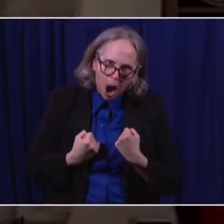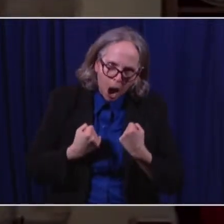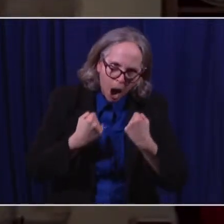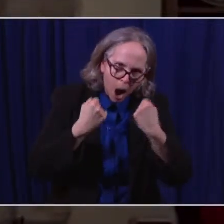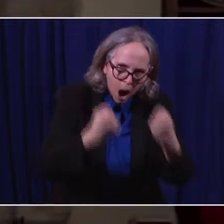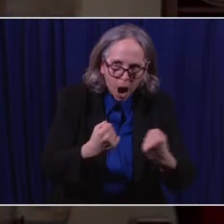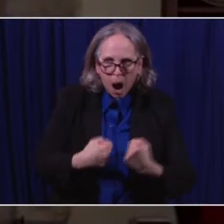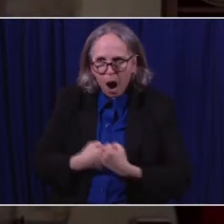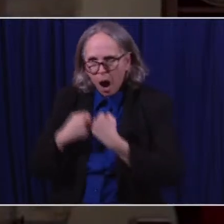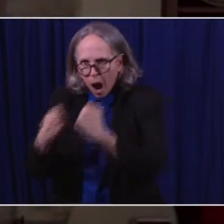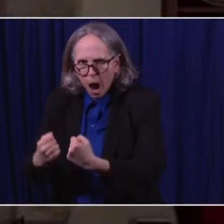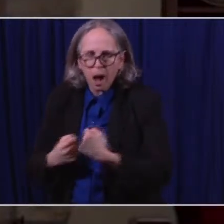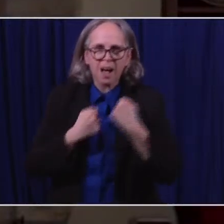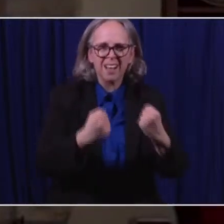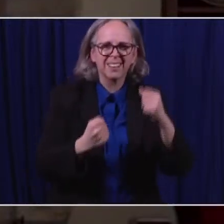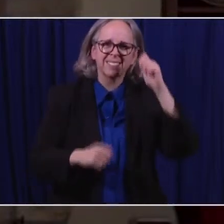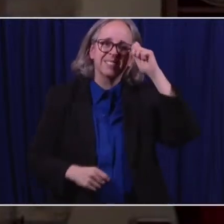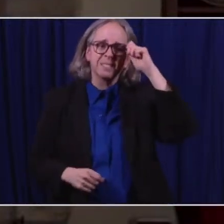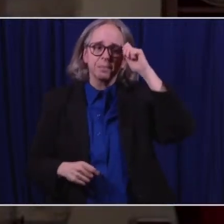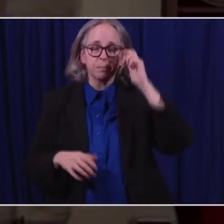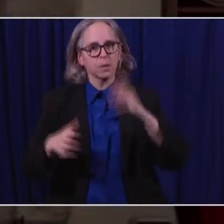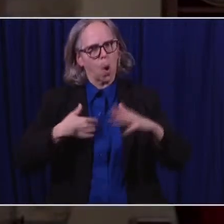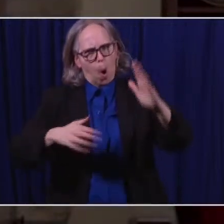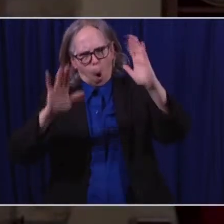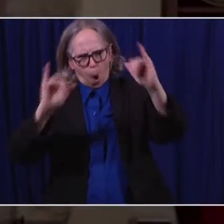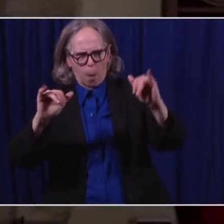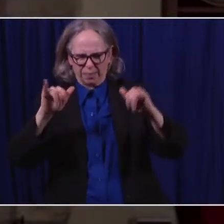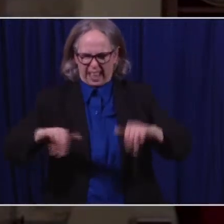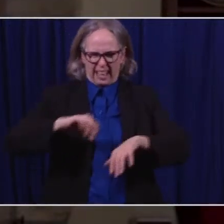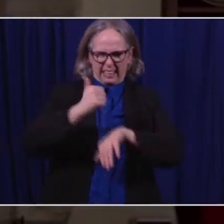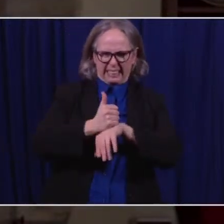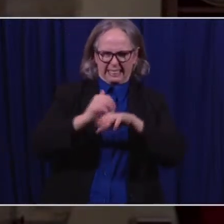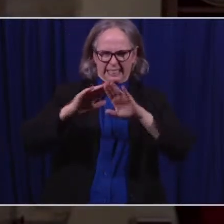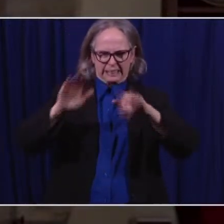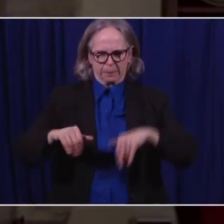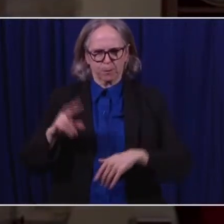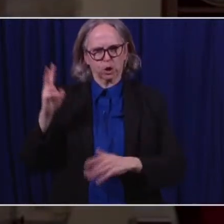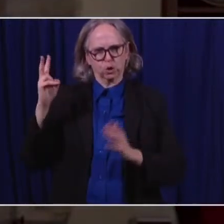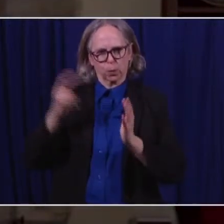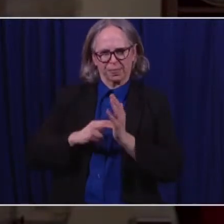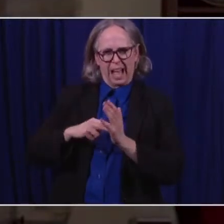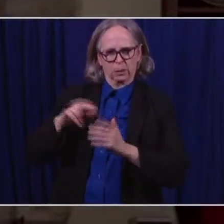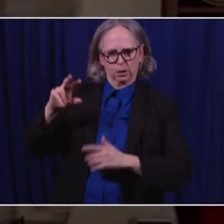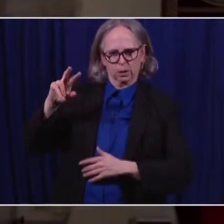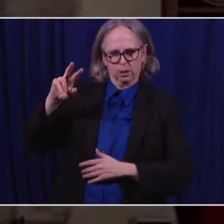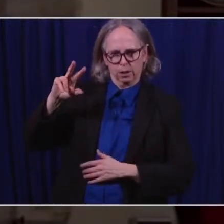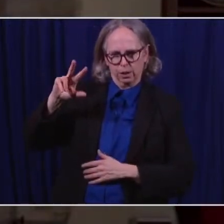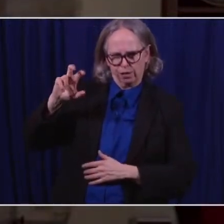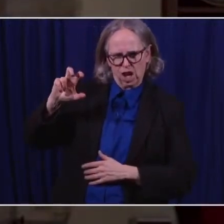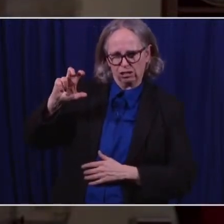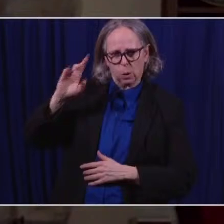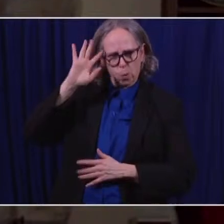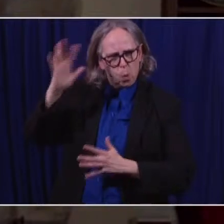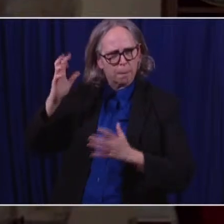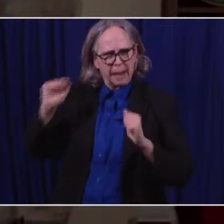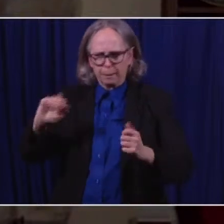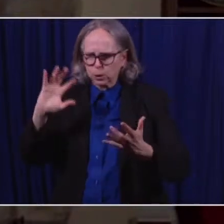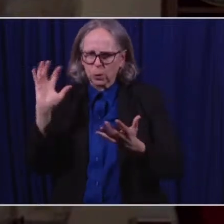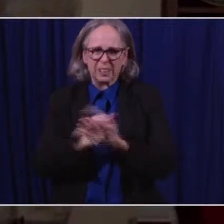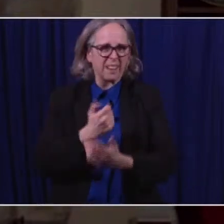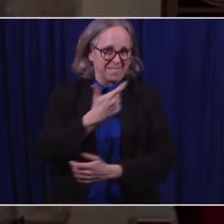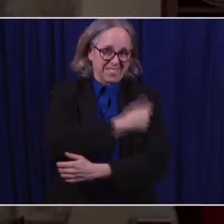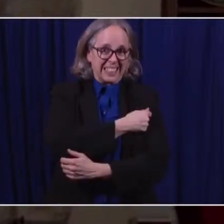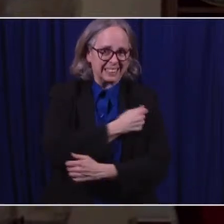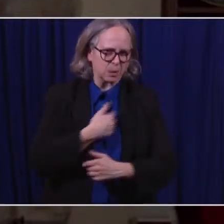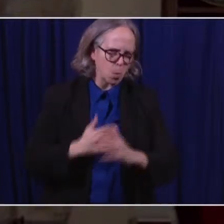2,200 because we've had 2,200 that have signed up. And we have a variety of communication and education strategies aimed at